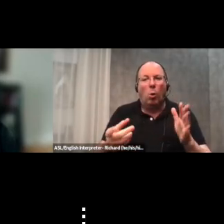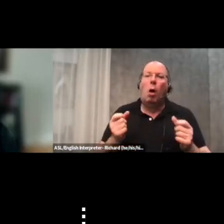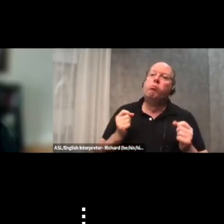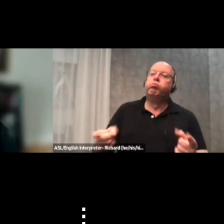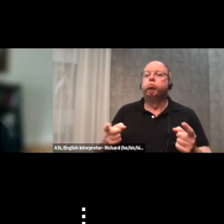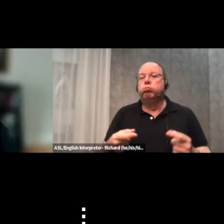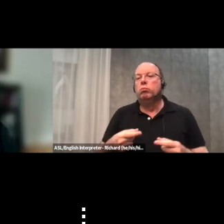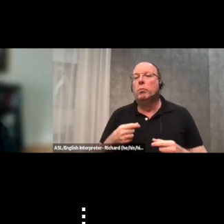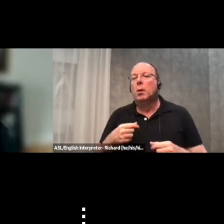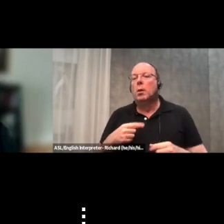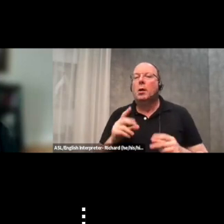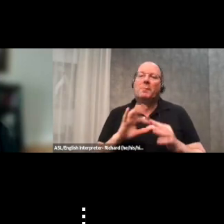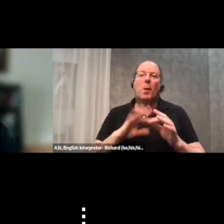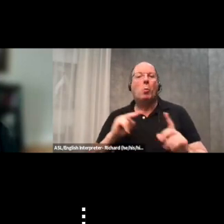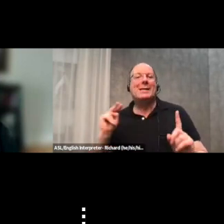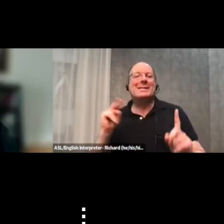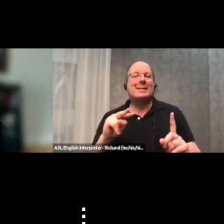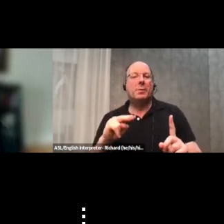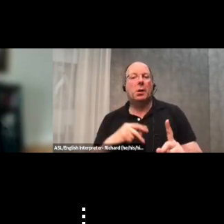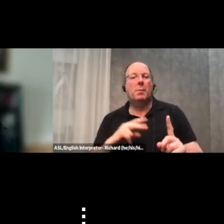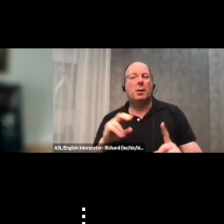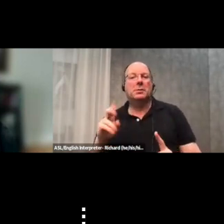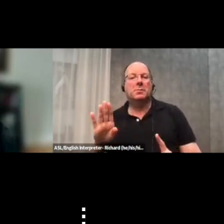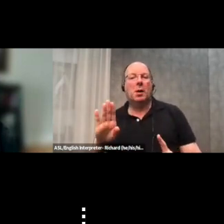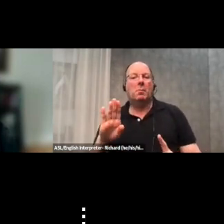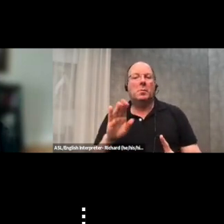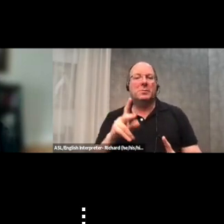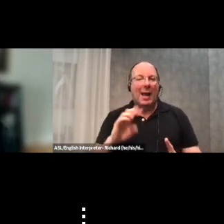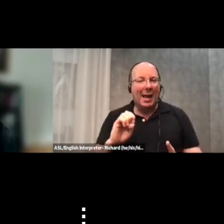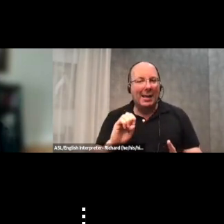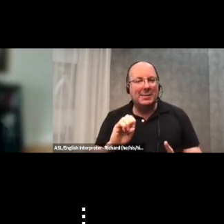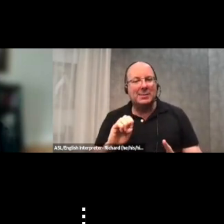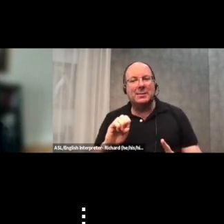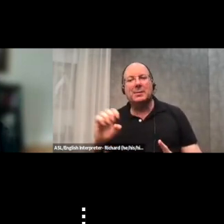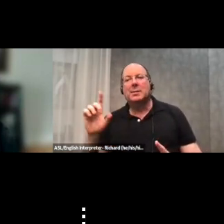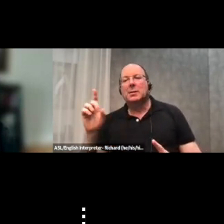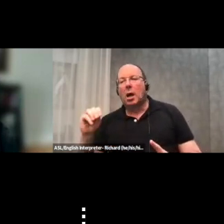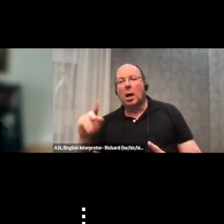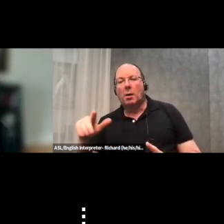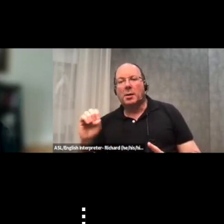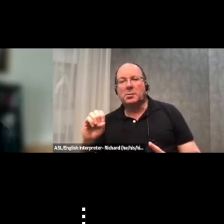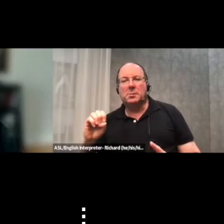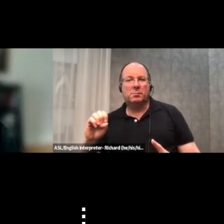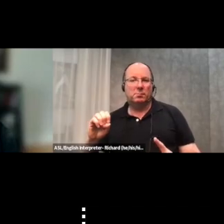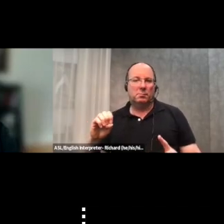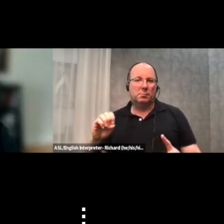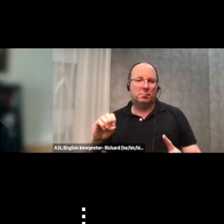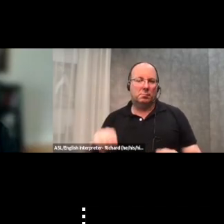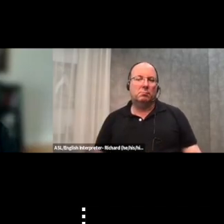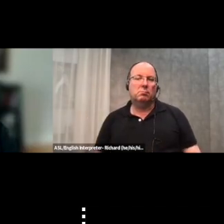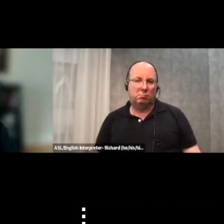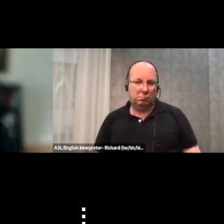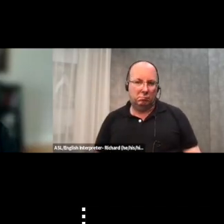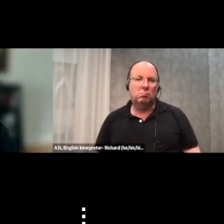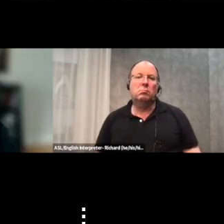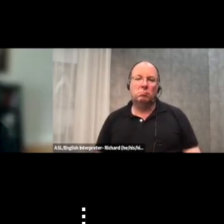we need to monitor little signs of subspace / dom space, and I guess keeping it just to that. Yeah,